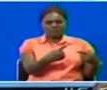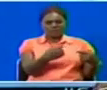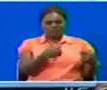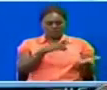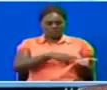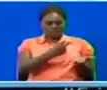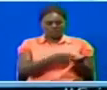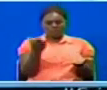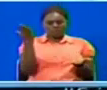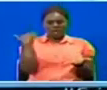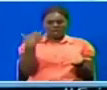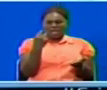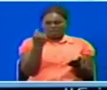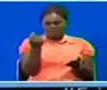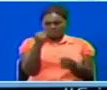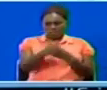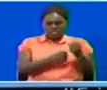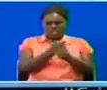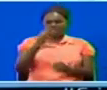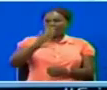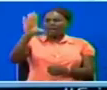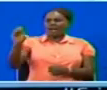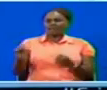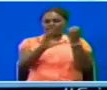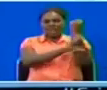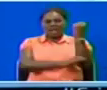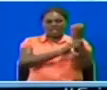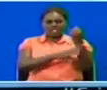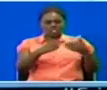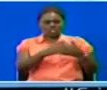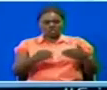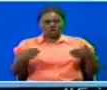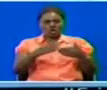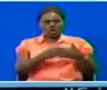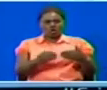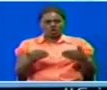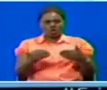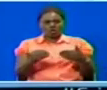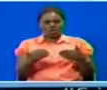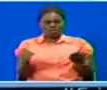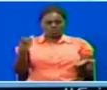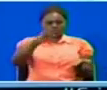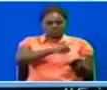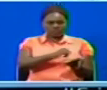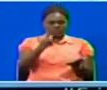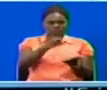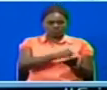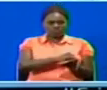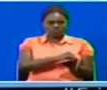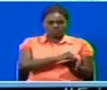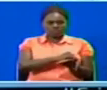resources. But in the last few years, African countries have seen billions of dollars being siphoned out of the continent in terms of